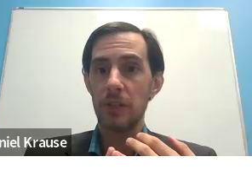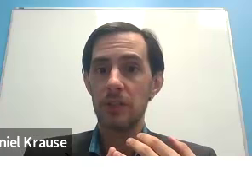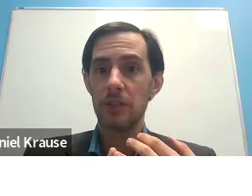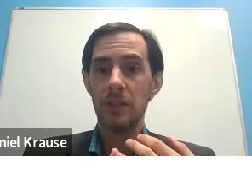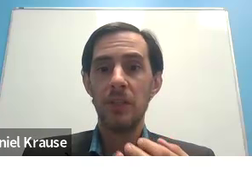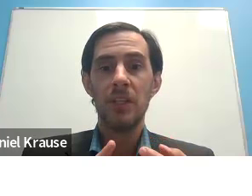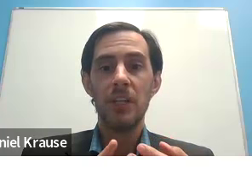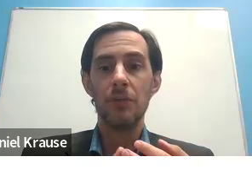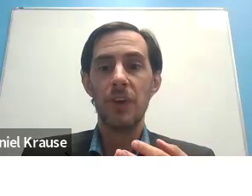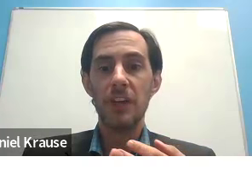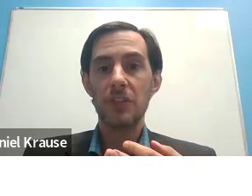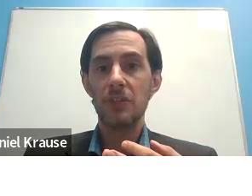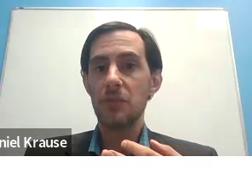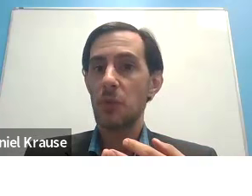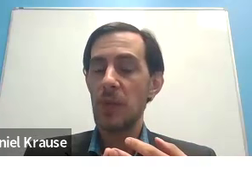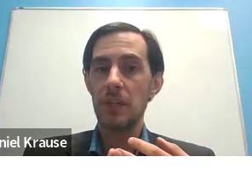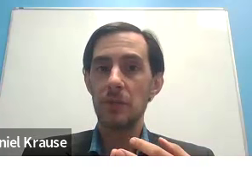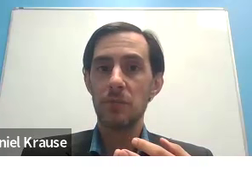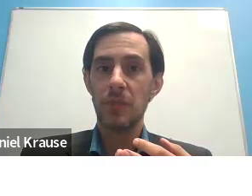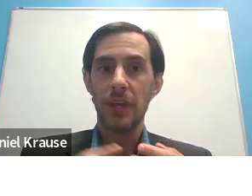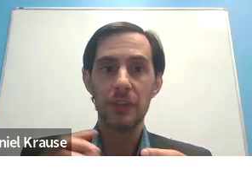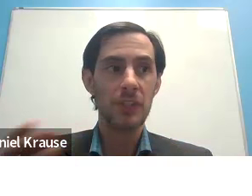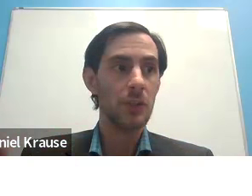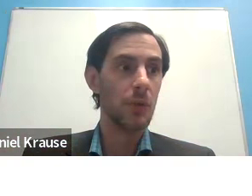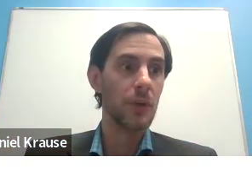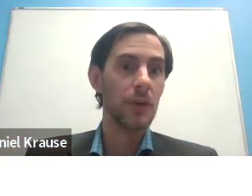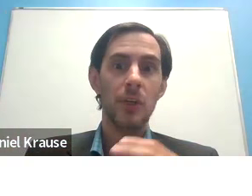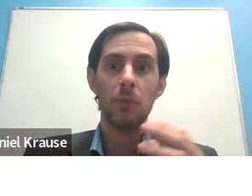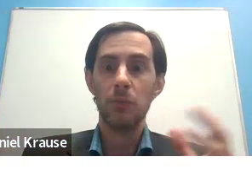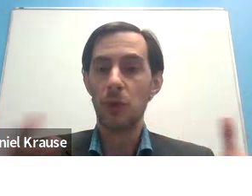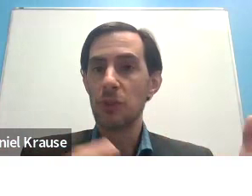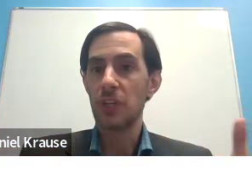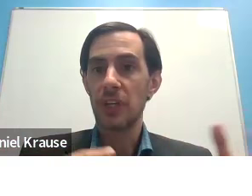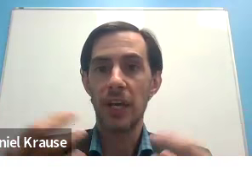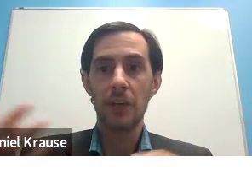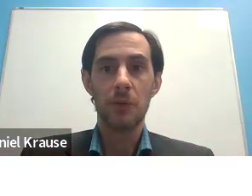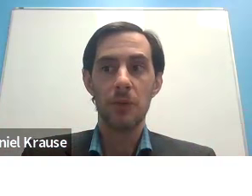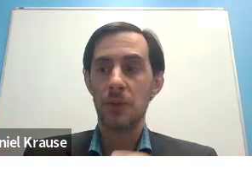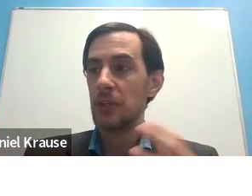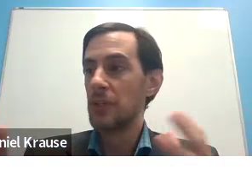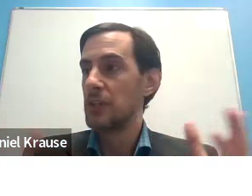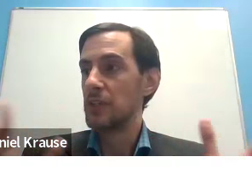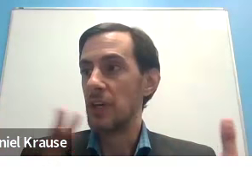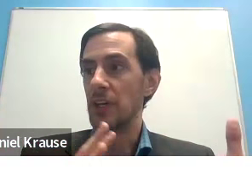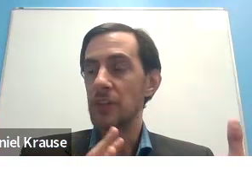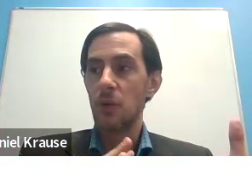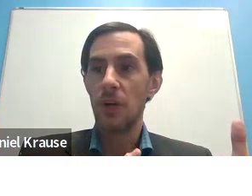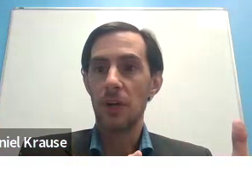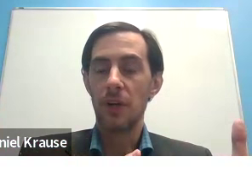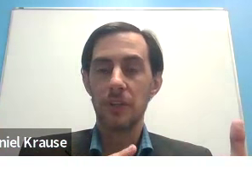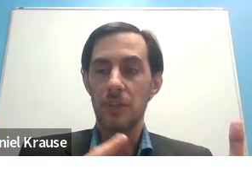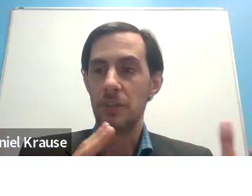money market. Invest for the medium, as in your brokerage account or your